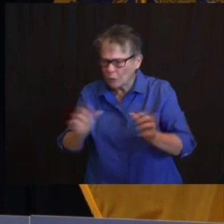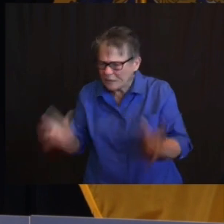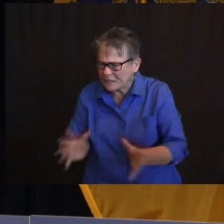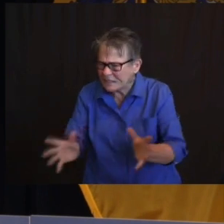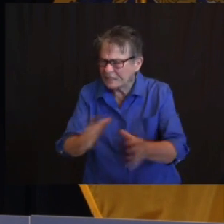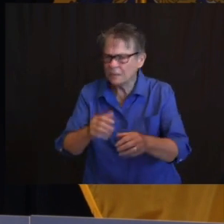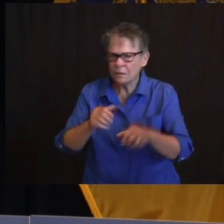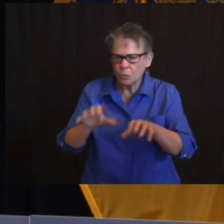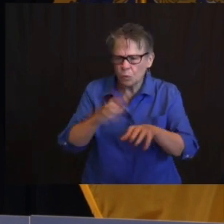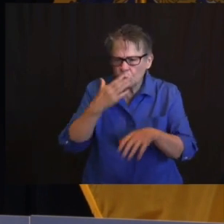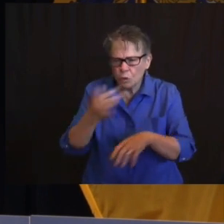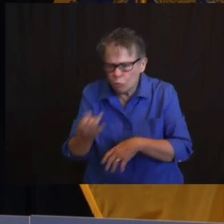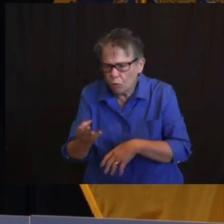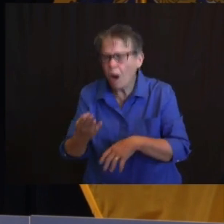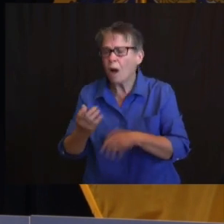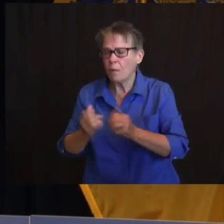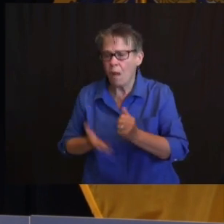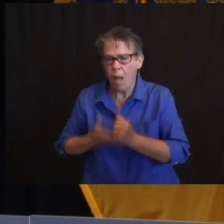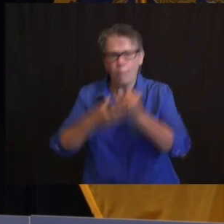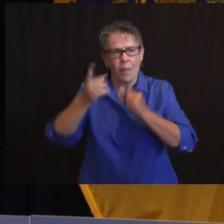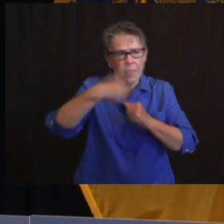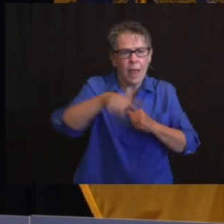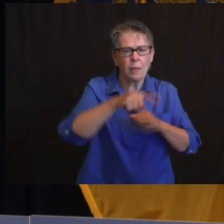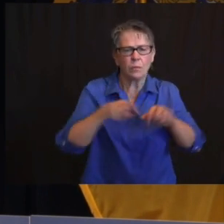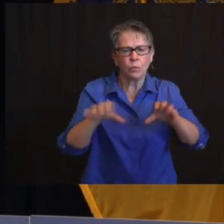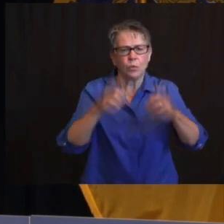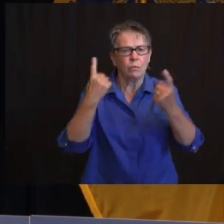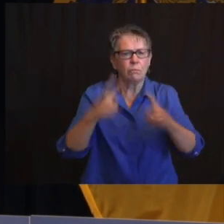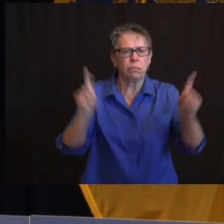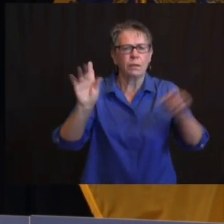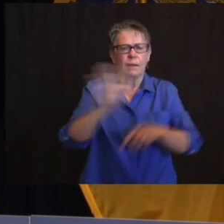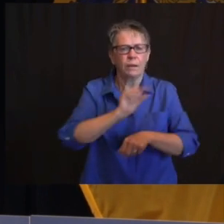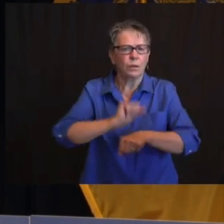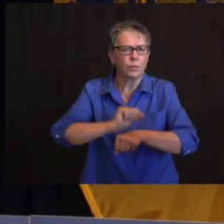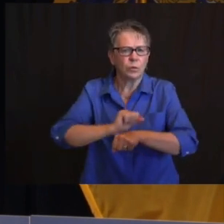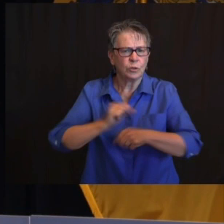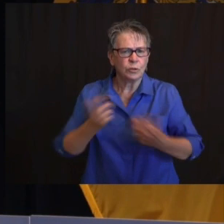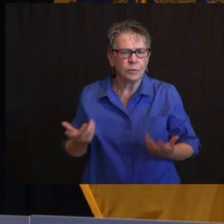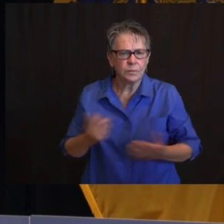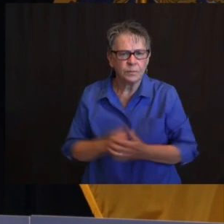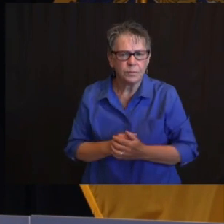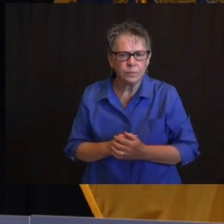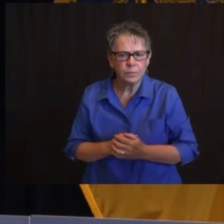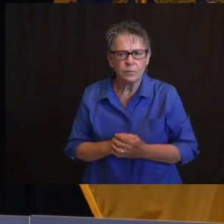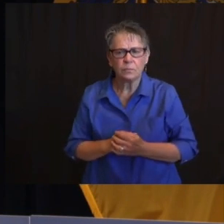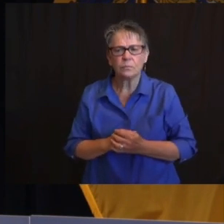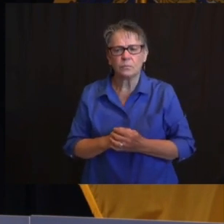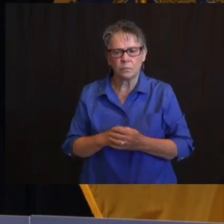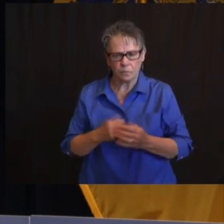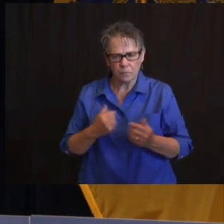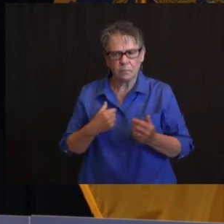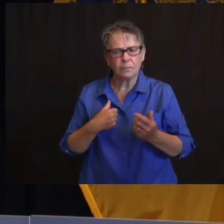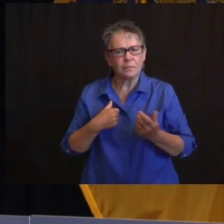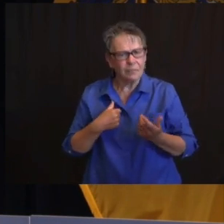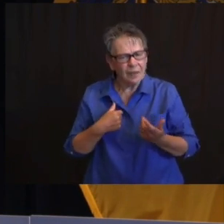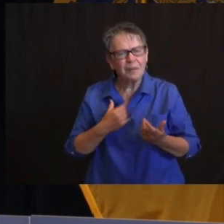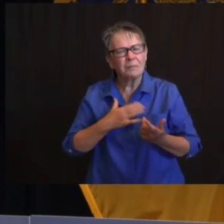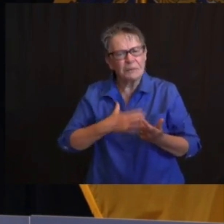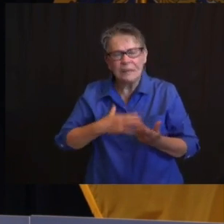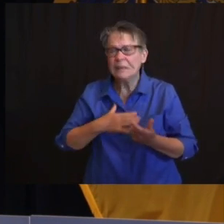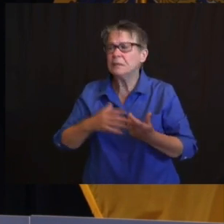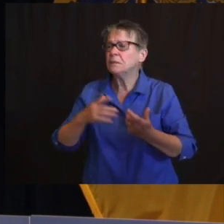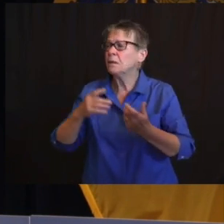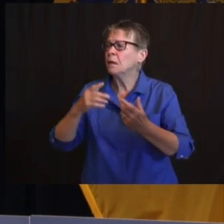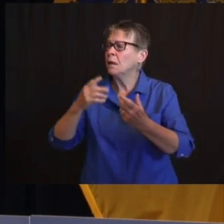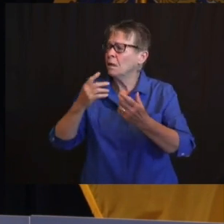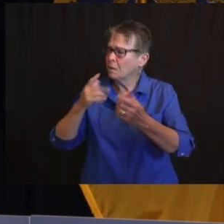I urge all residents to be receptive and open to these calls from tracers, as receiving a call does not mean you have the